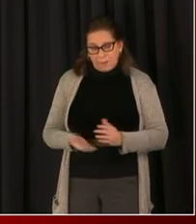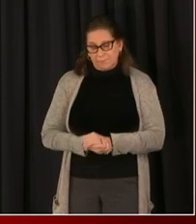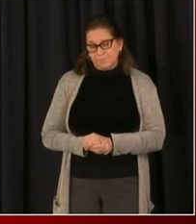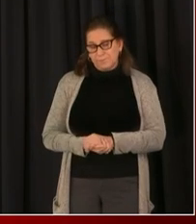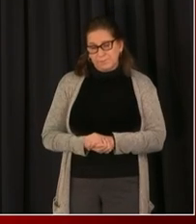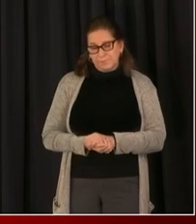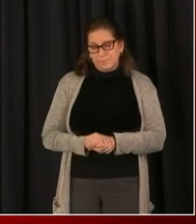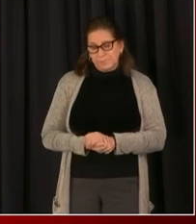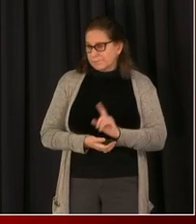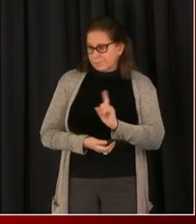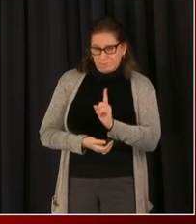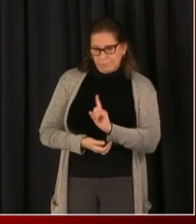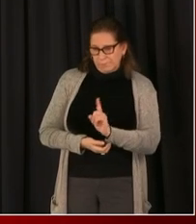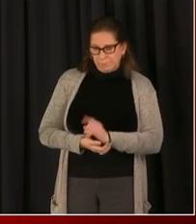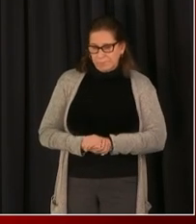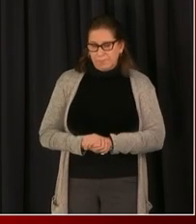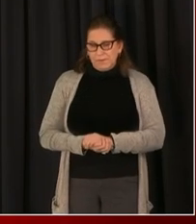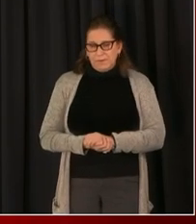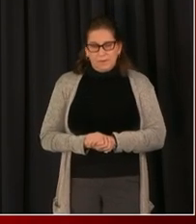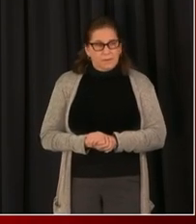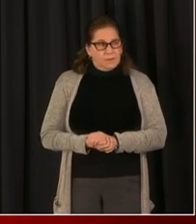enforcement